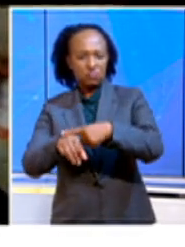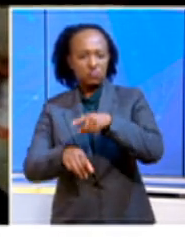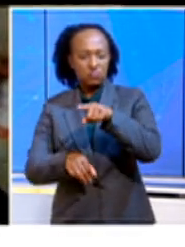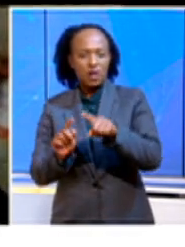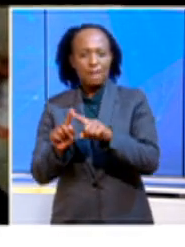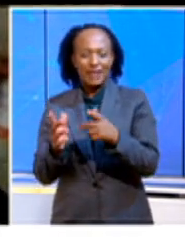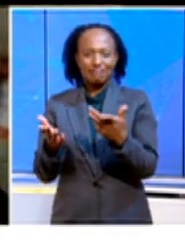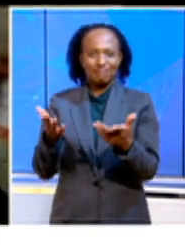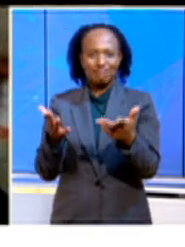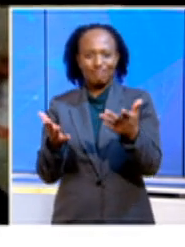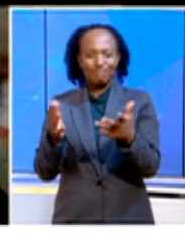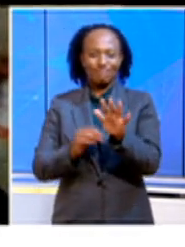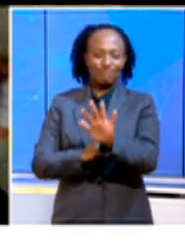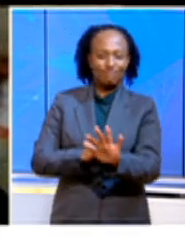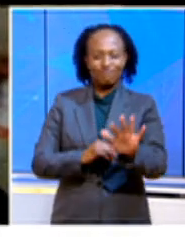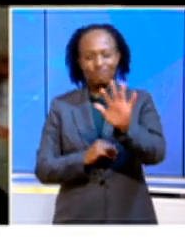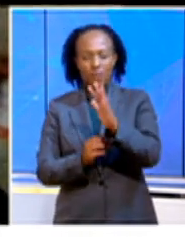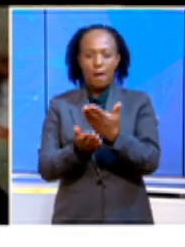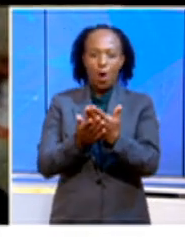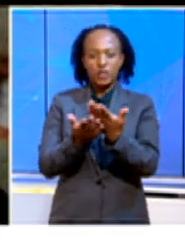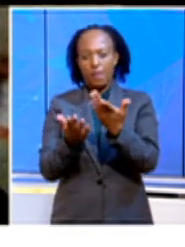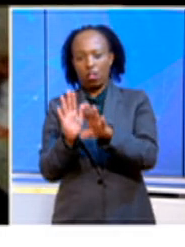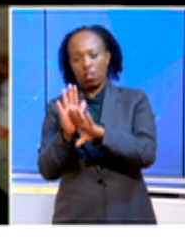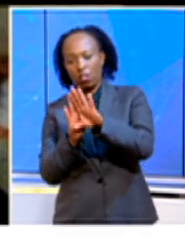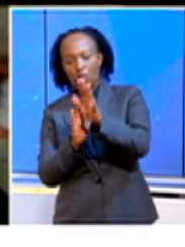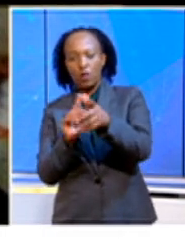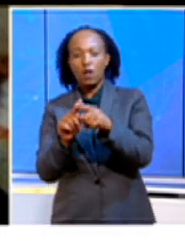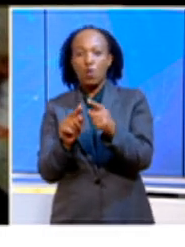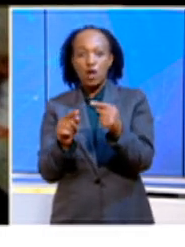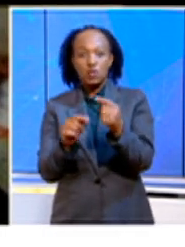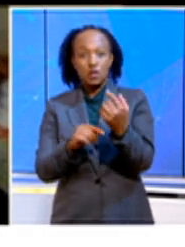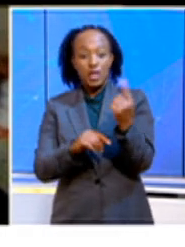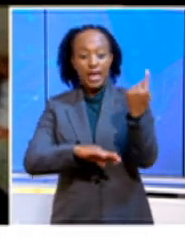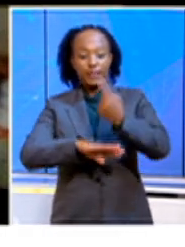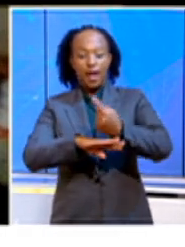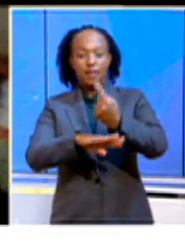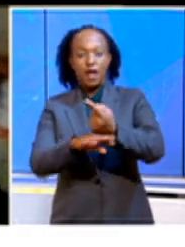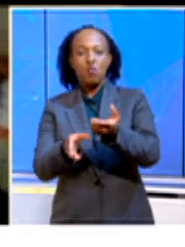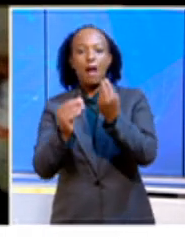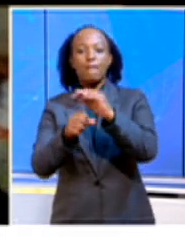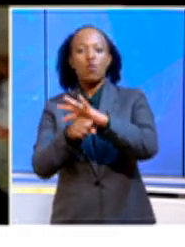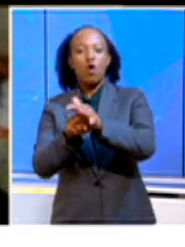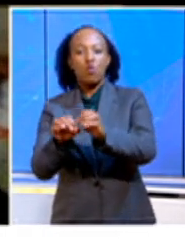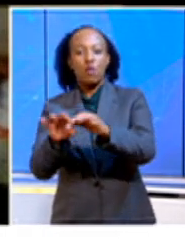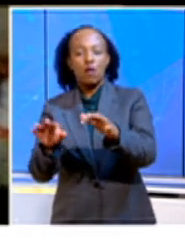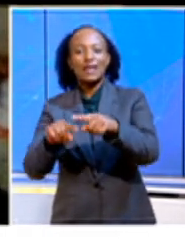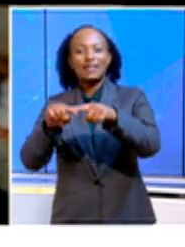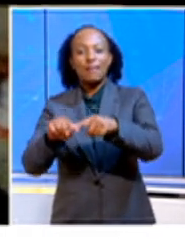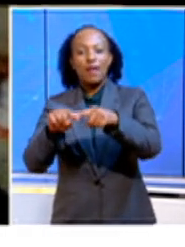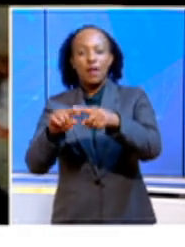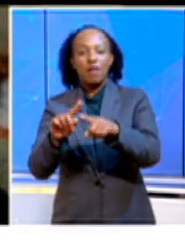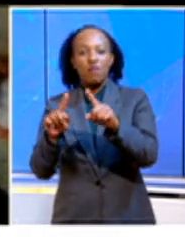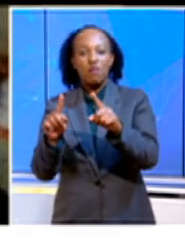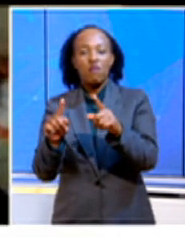published potential estimates, a range of estimates of the number of people who've been infected to date in South Africa. And it could range from a relatively